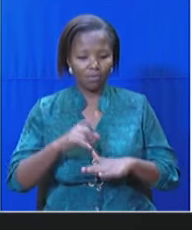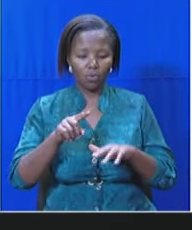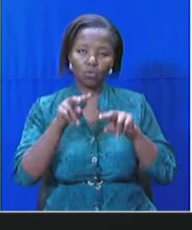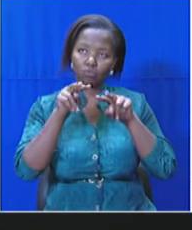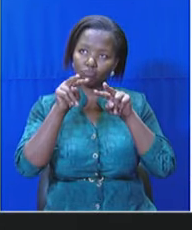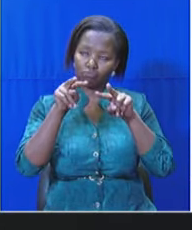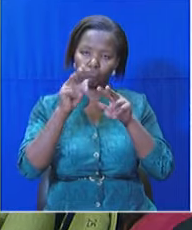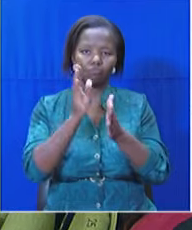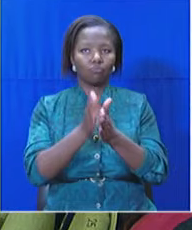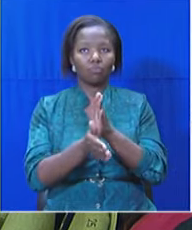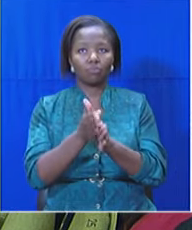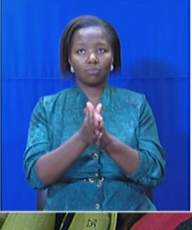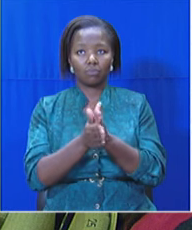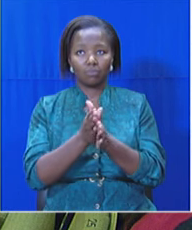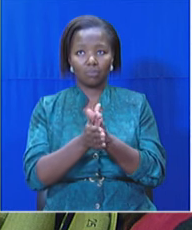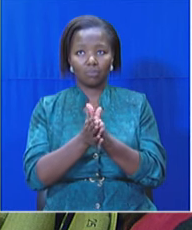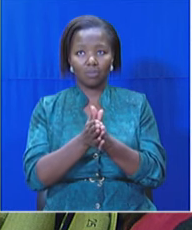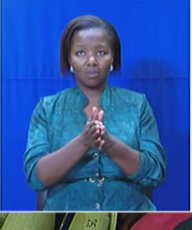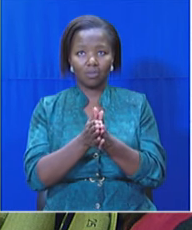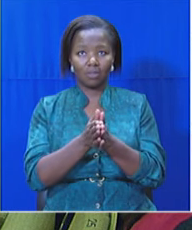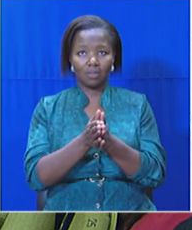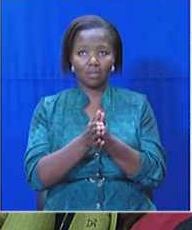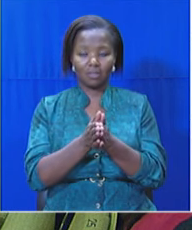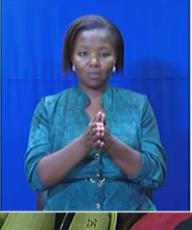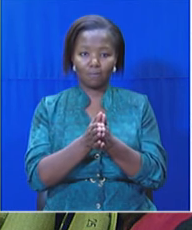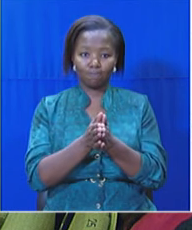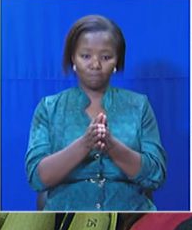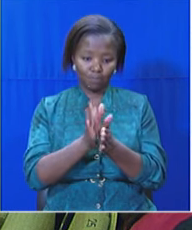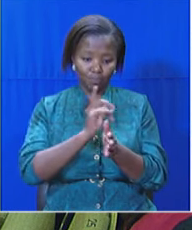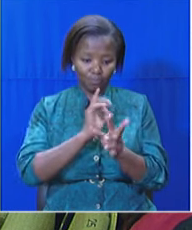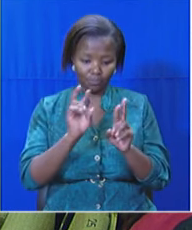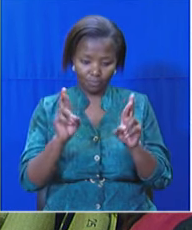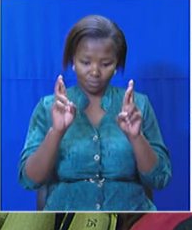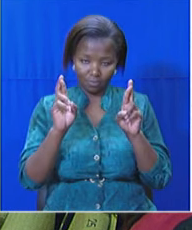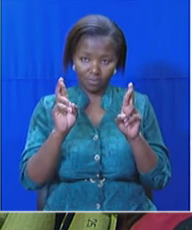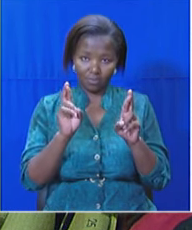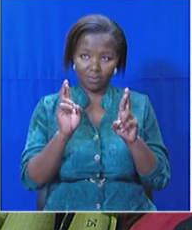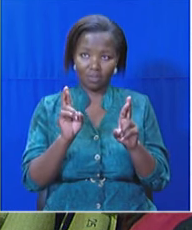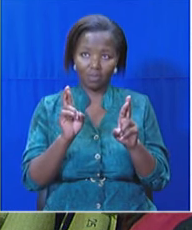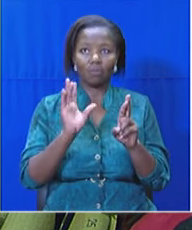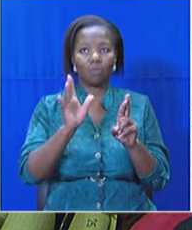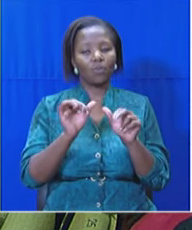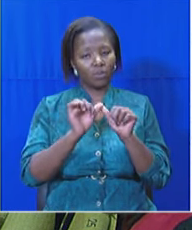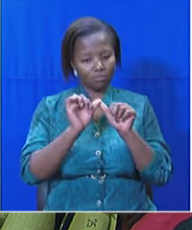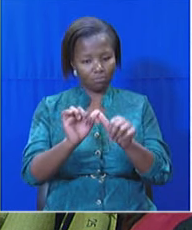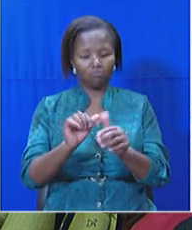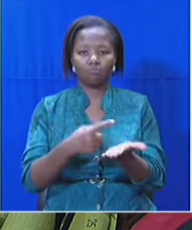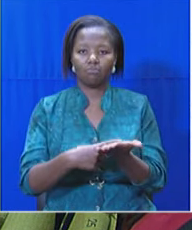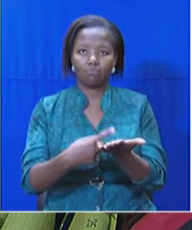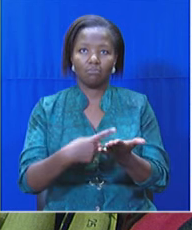the proceedings. I hope we will be able to proceed with the